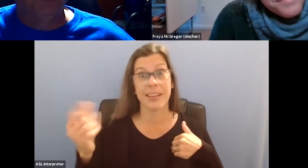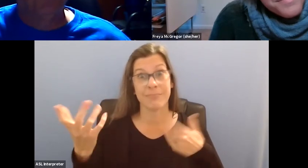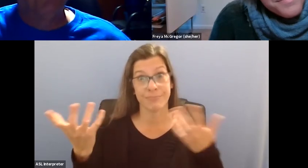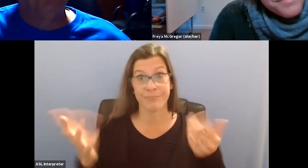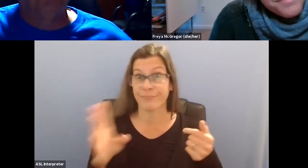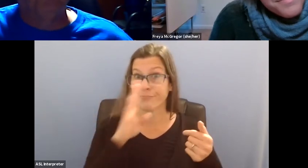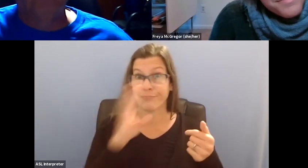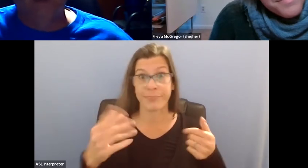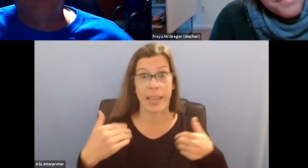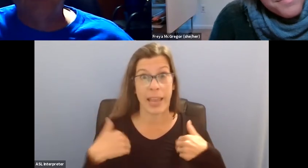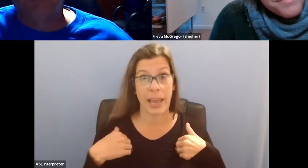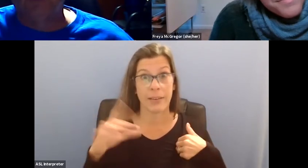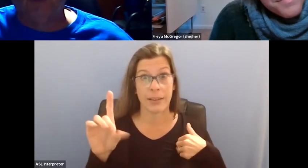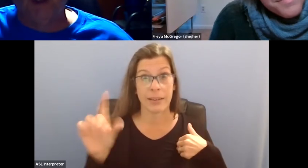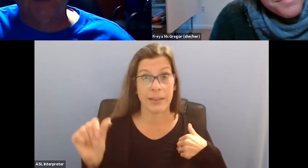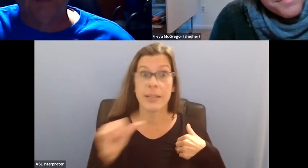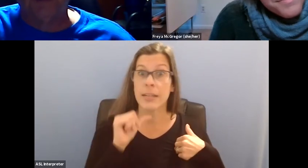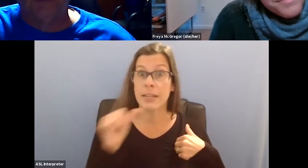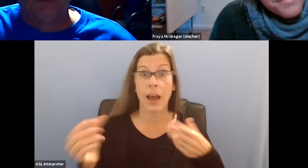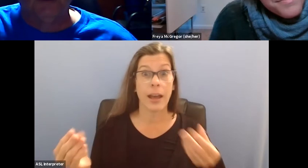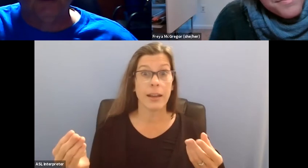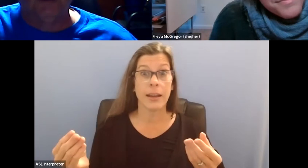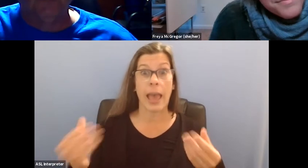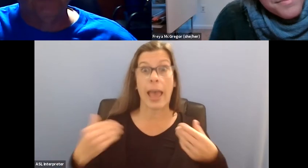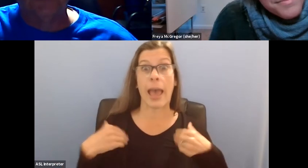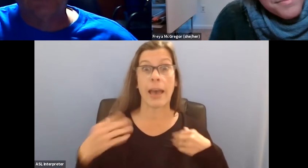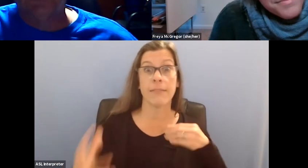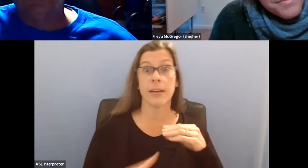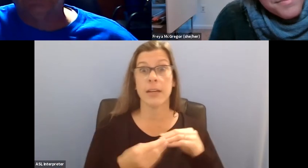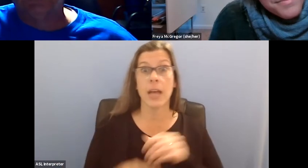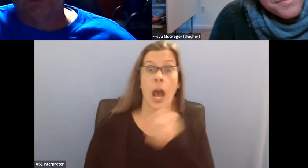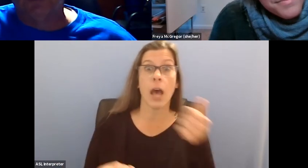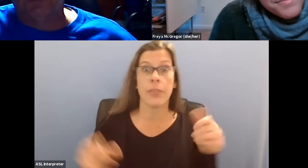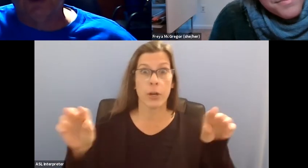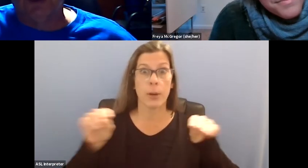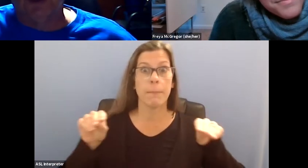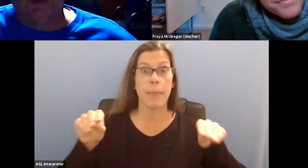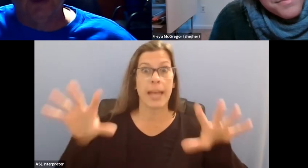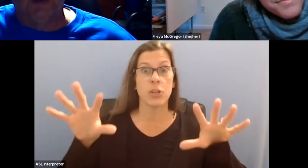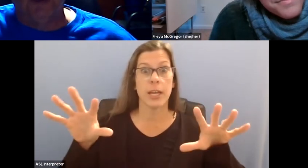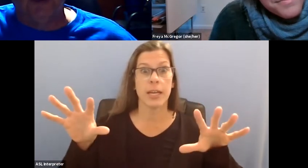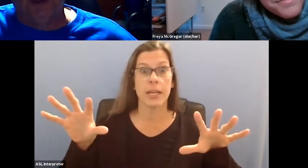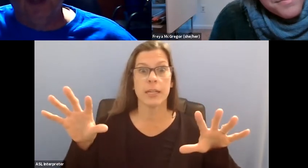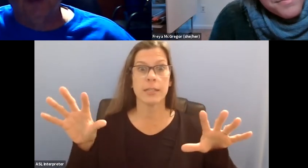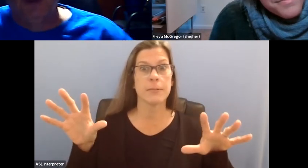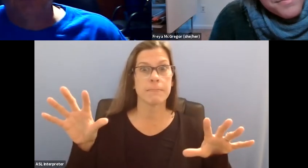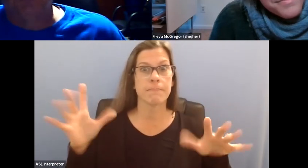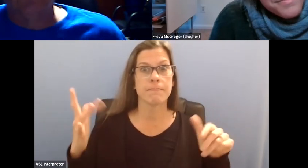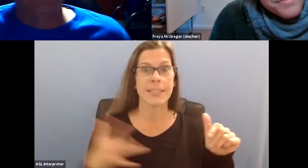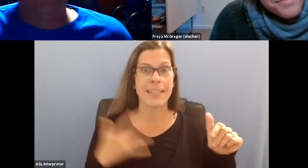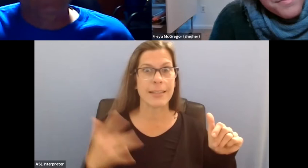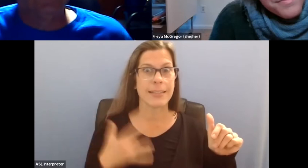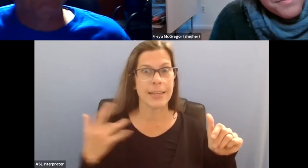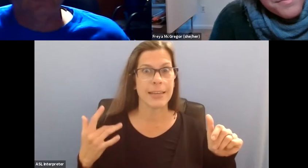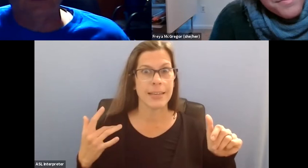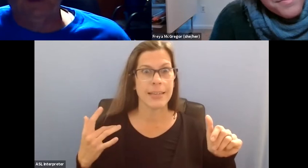we're not given magically miraculous, um, senses and other things that, that other people don't have. So I don't